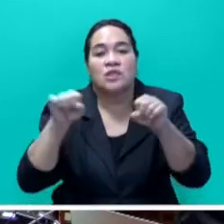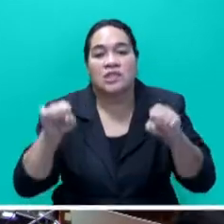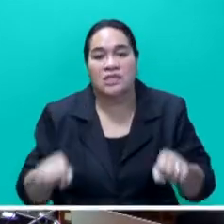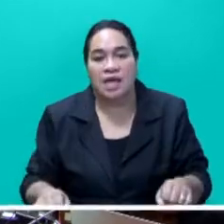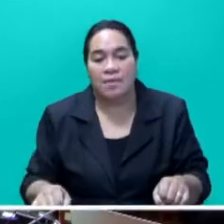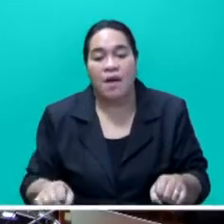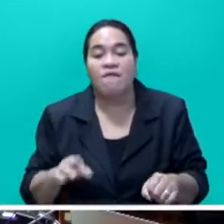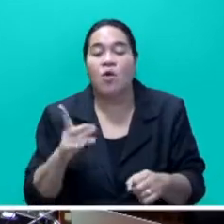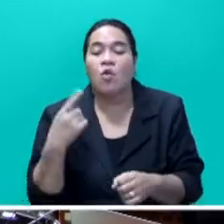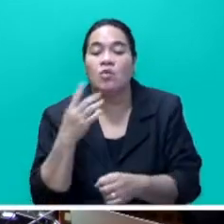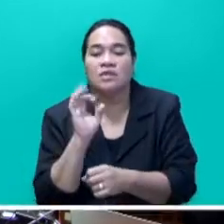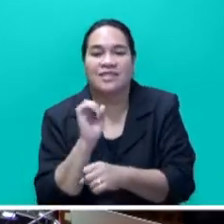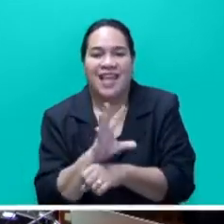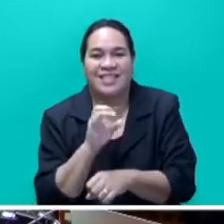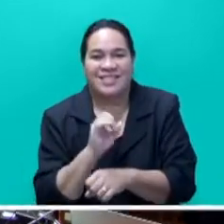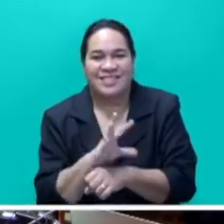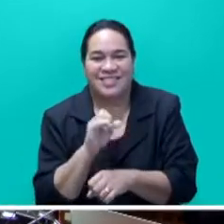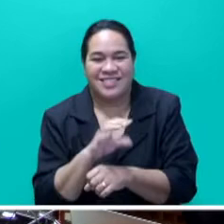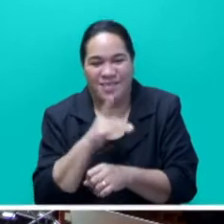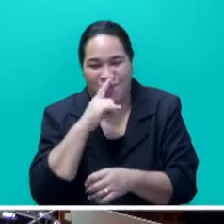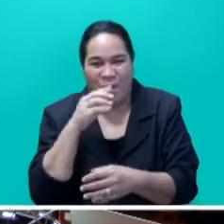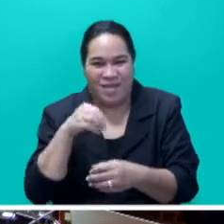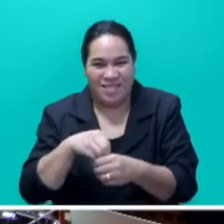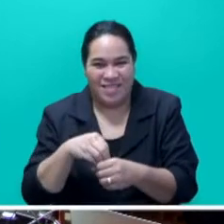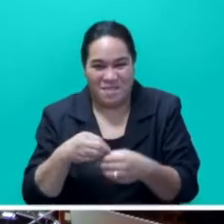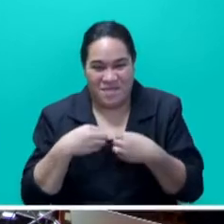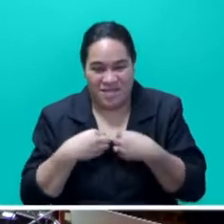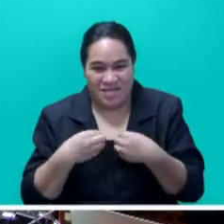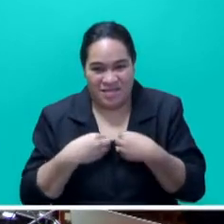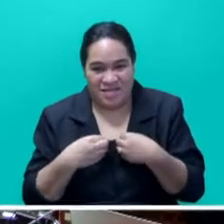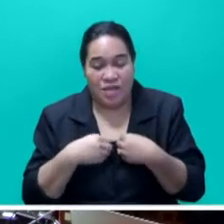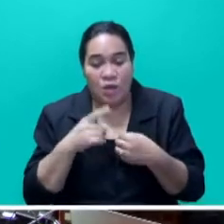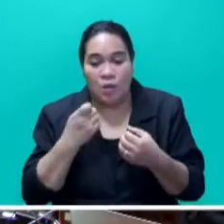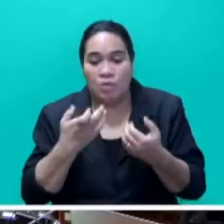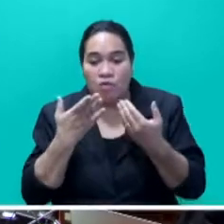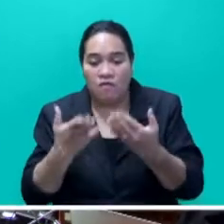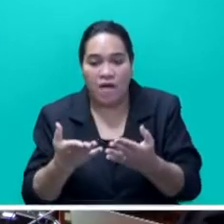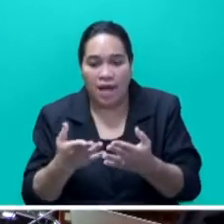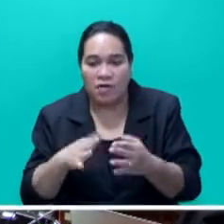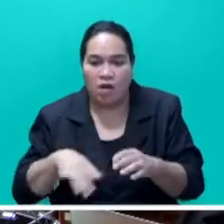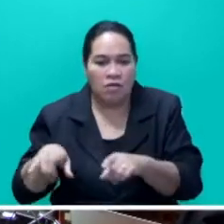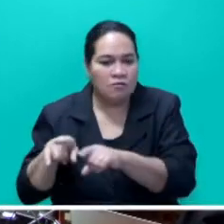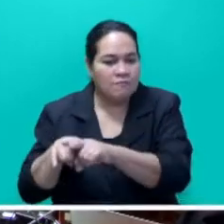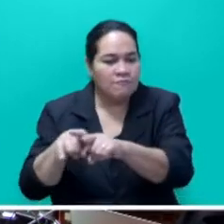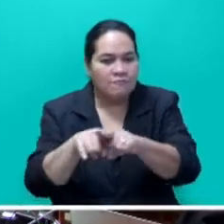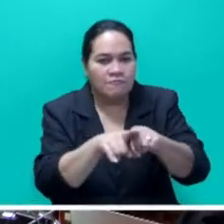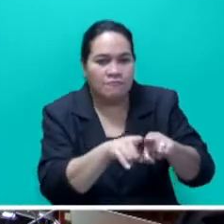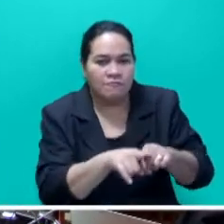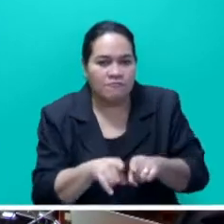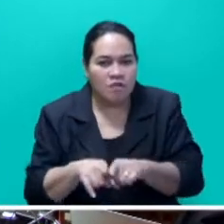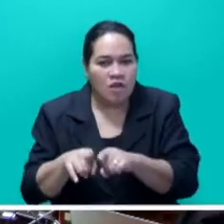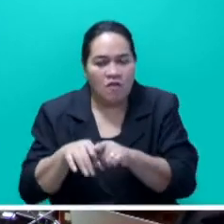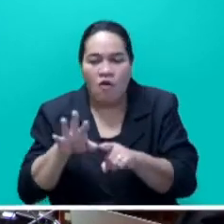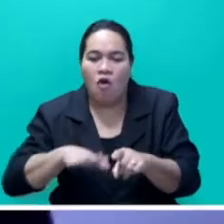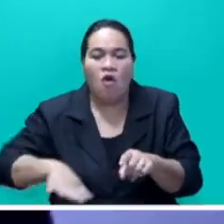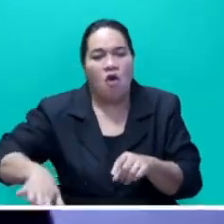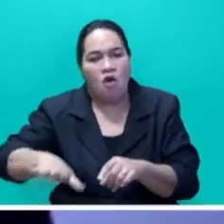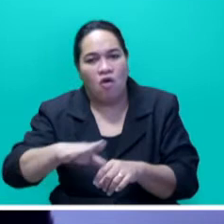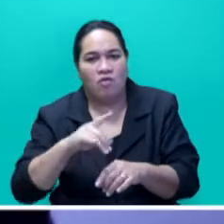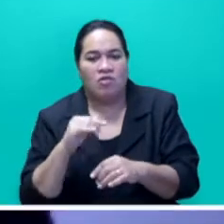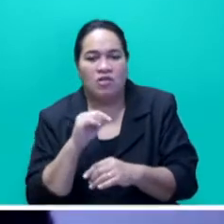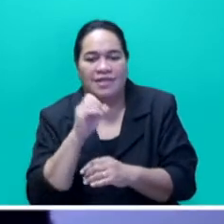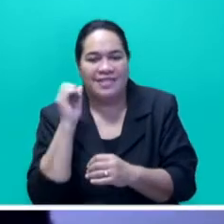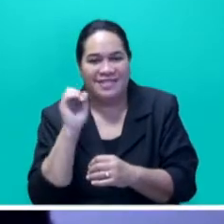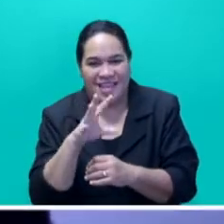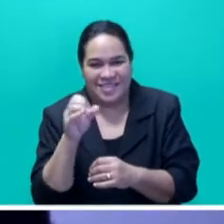for taxi operators. The system actually will provide uniformity across the board for all taxis. So